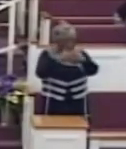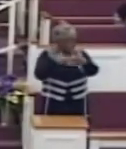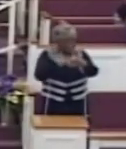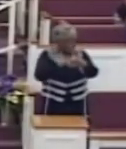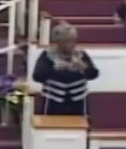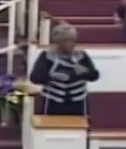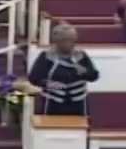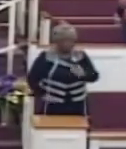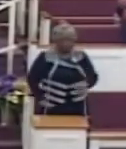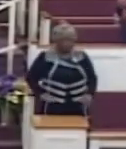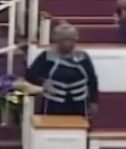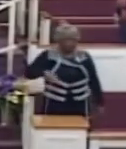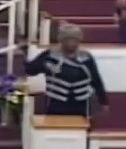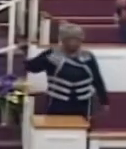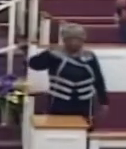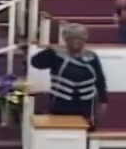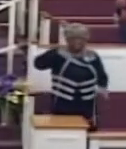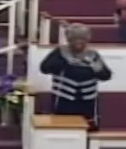Giants